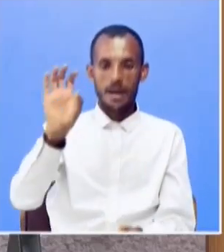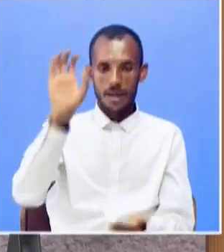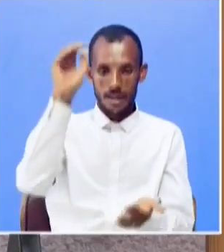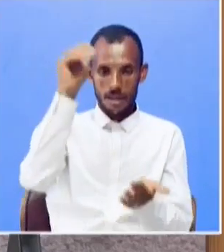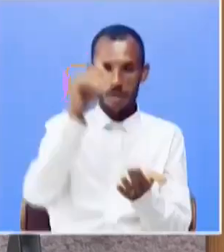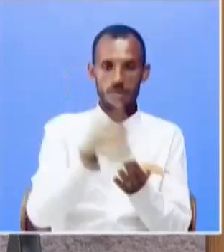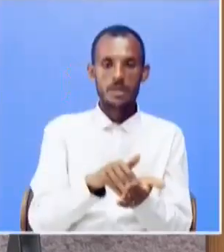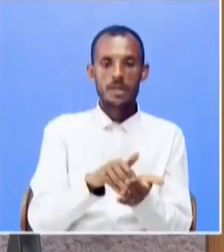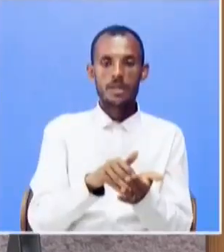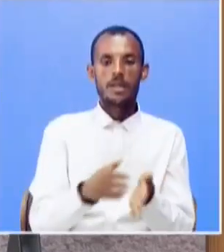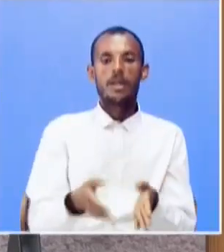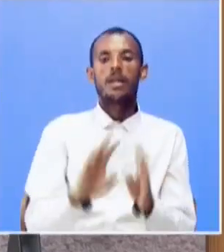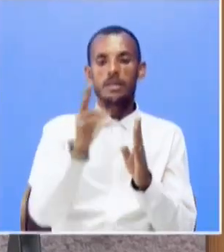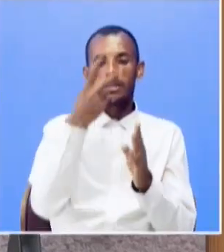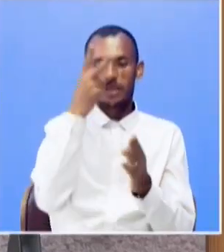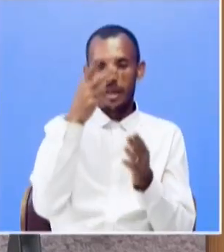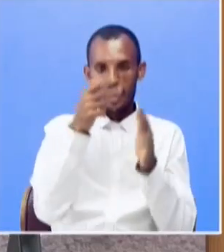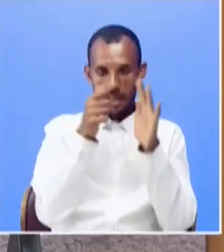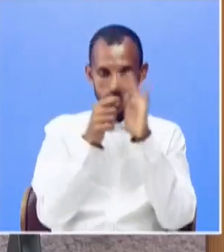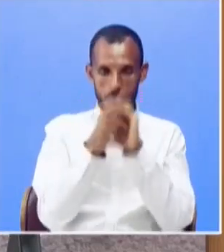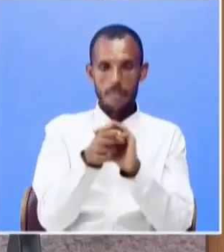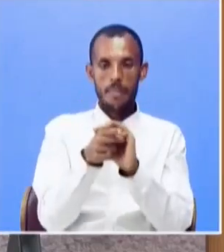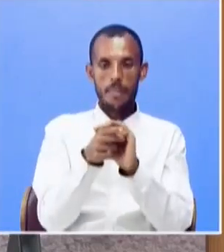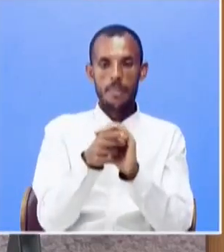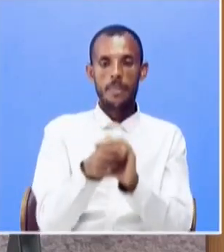let's see example for this.